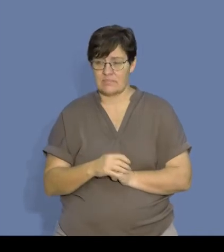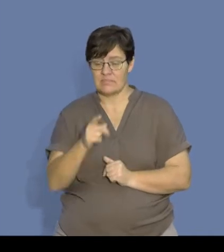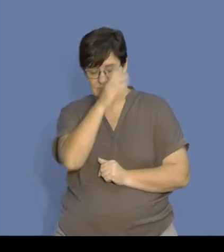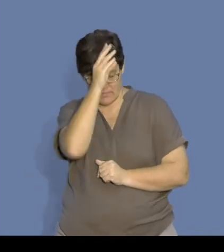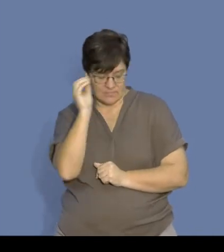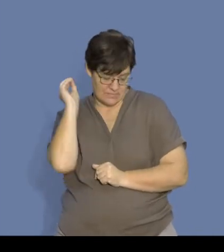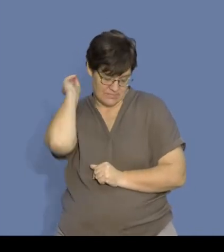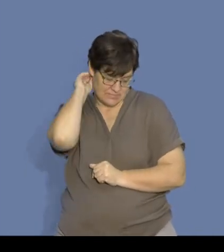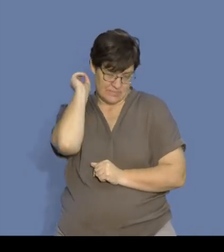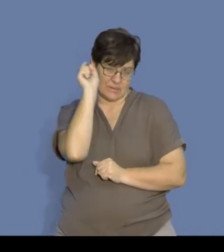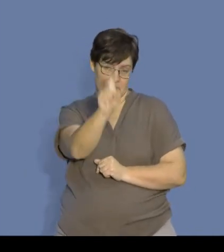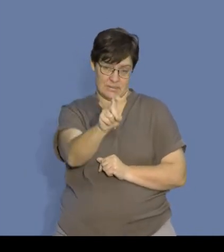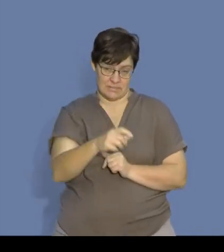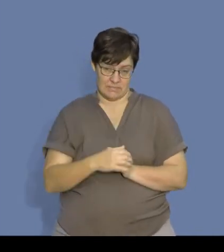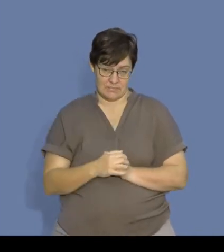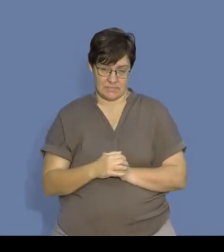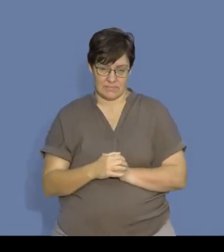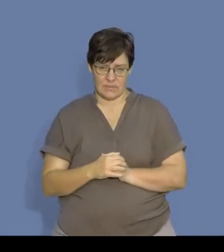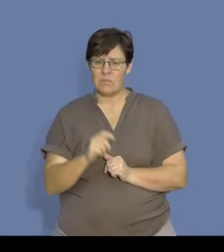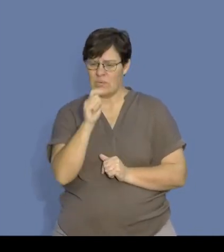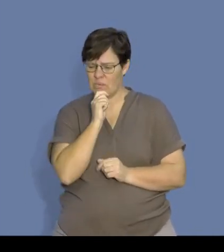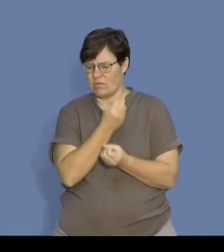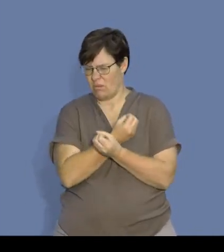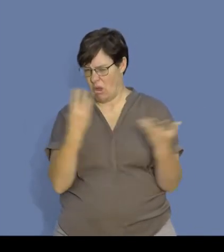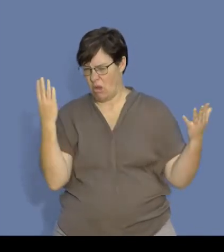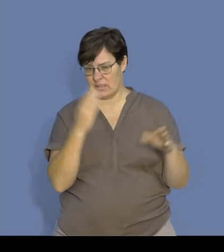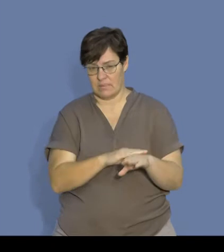back of your mind. We're going to use it lots.